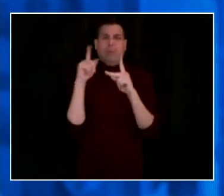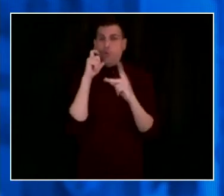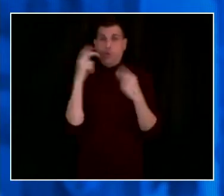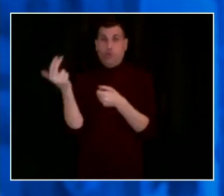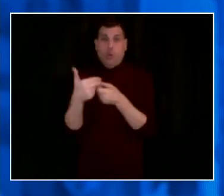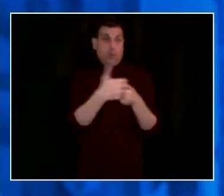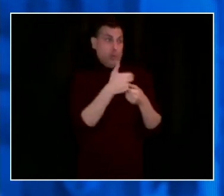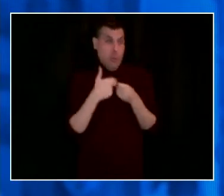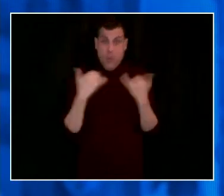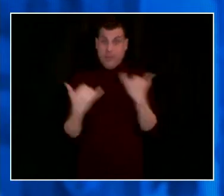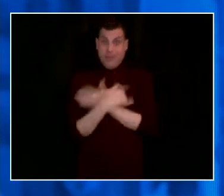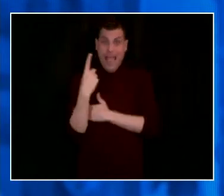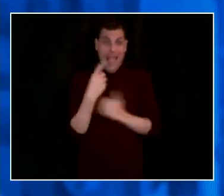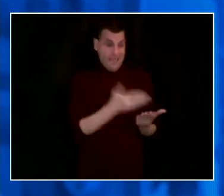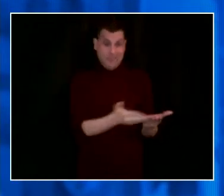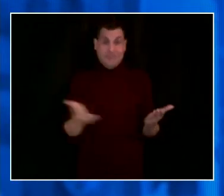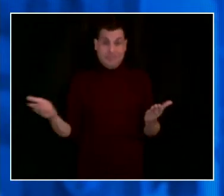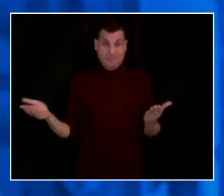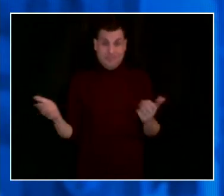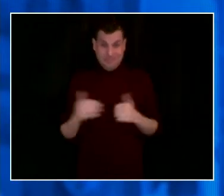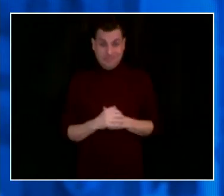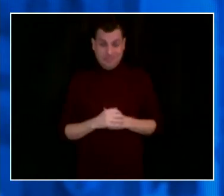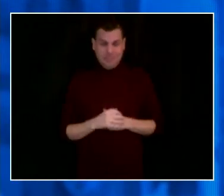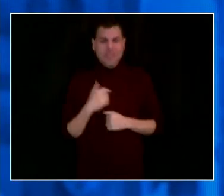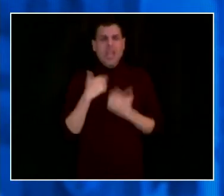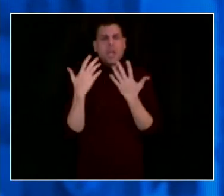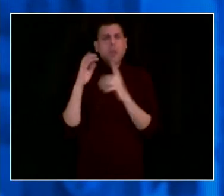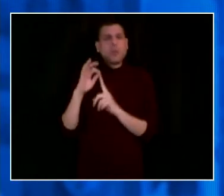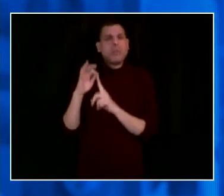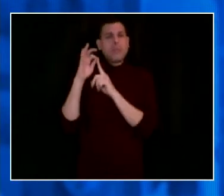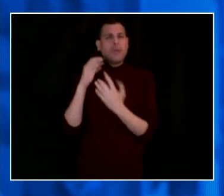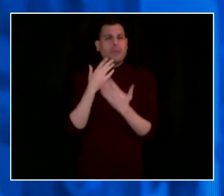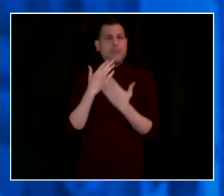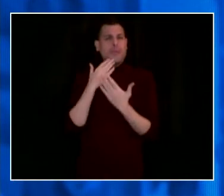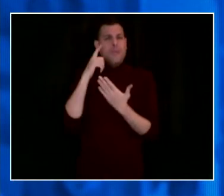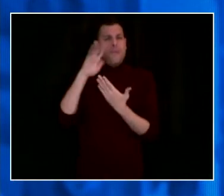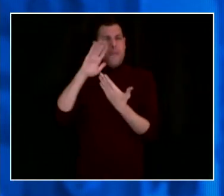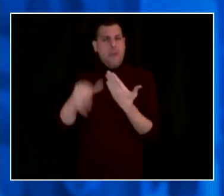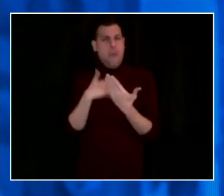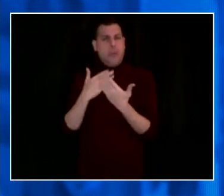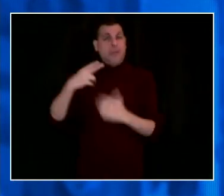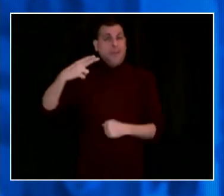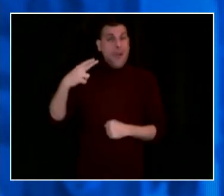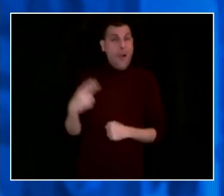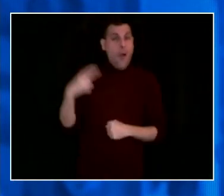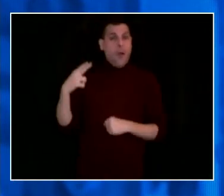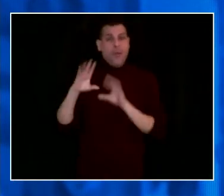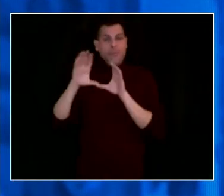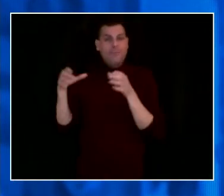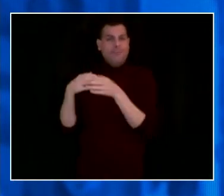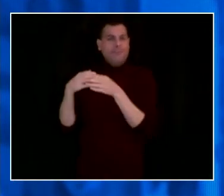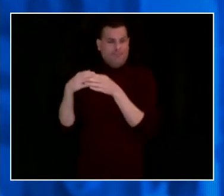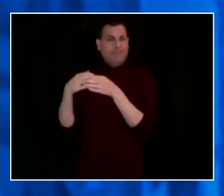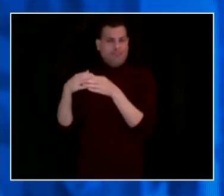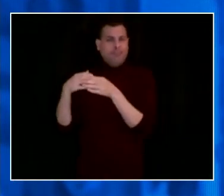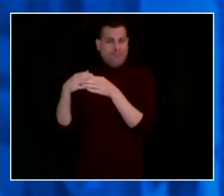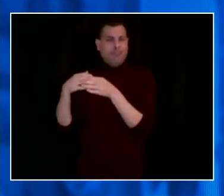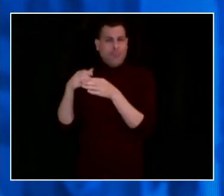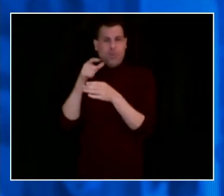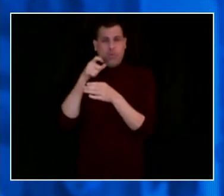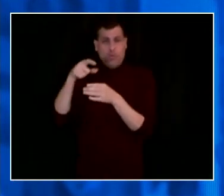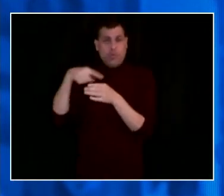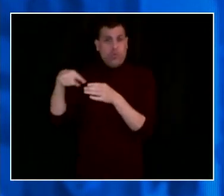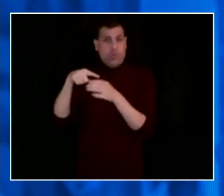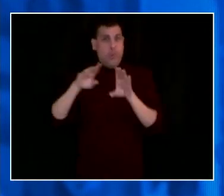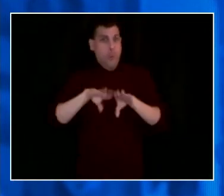today. Also want to give a special thank you to all the members of the Harlem delegation for welcoming us all to